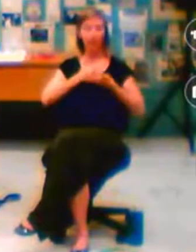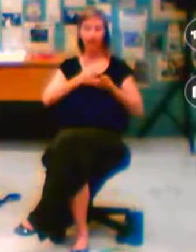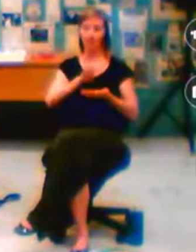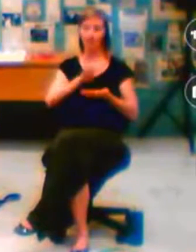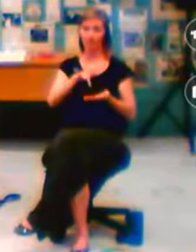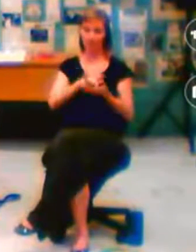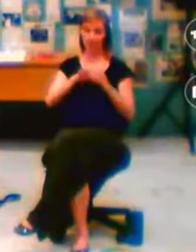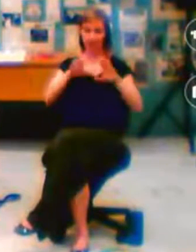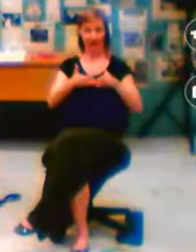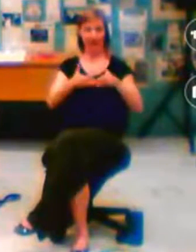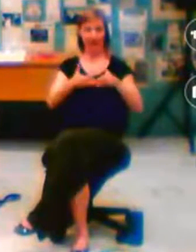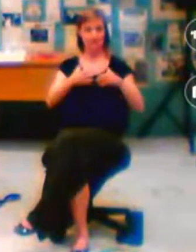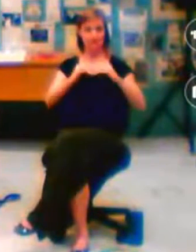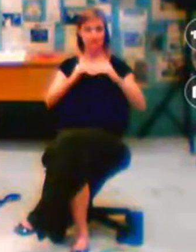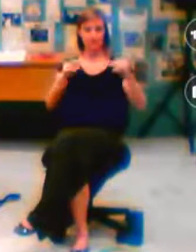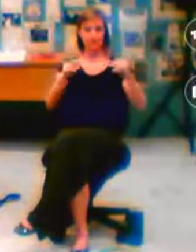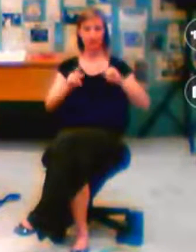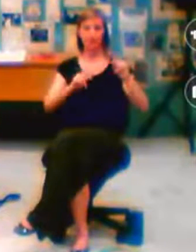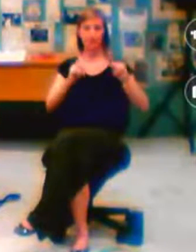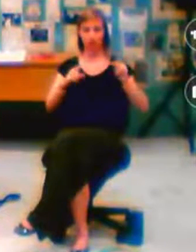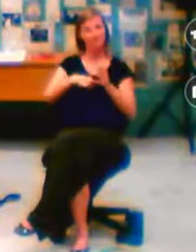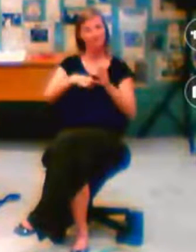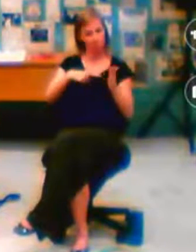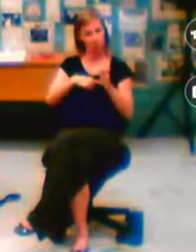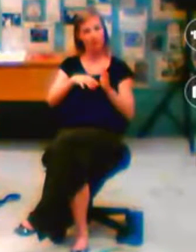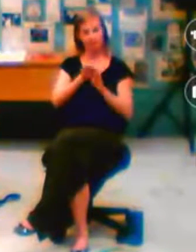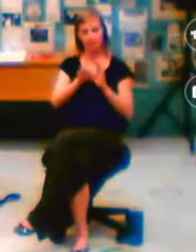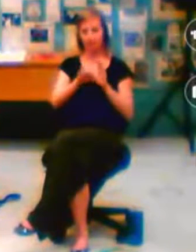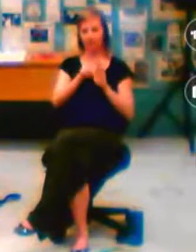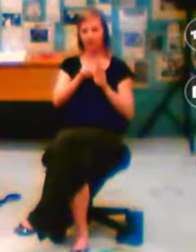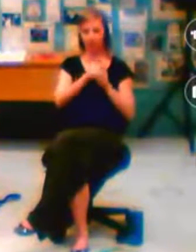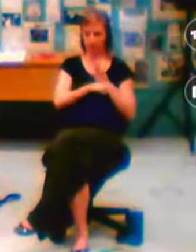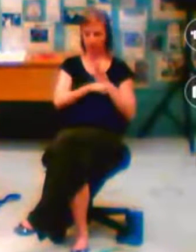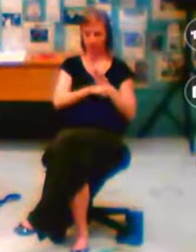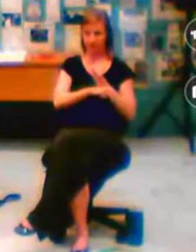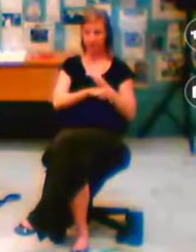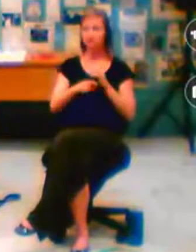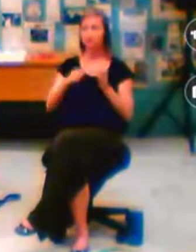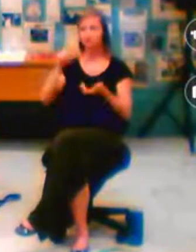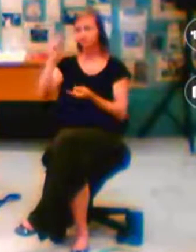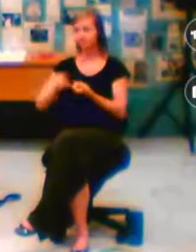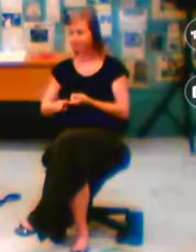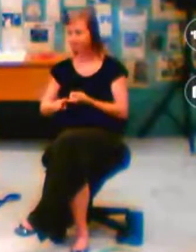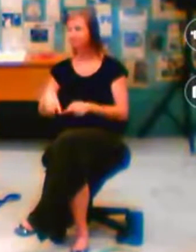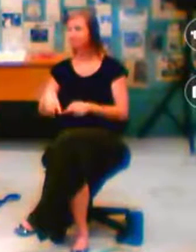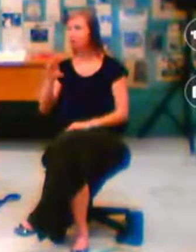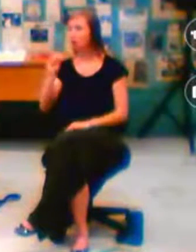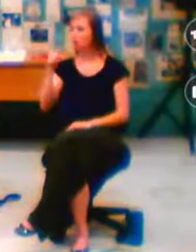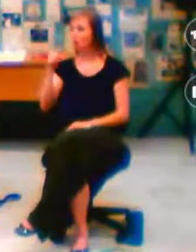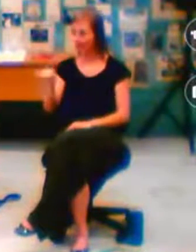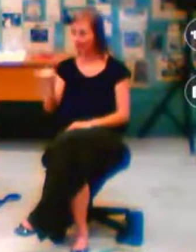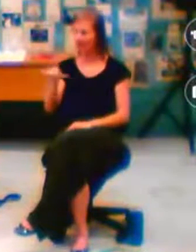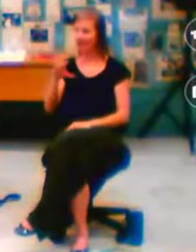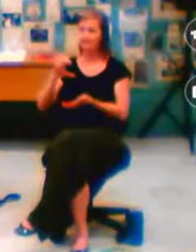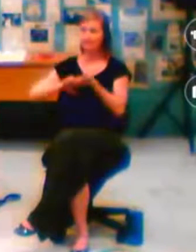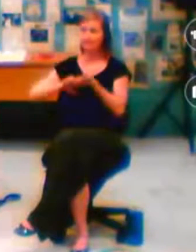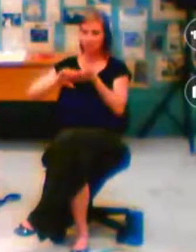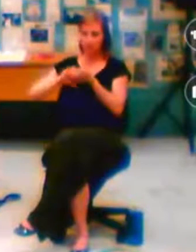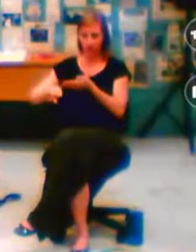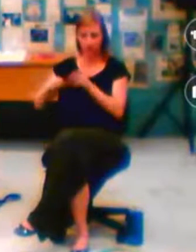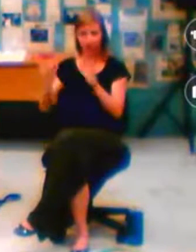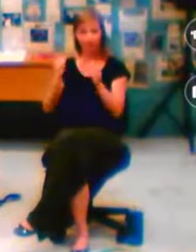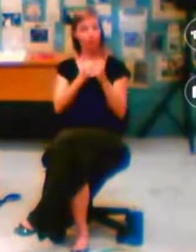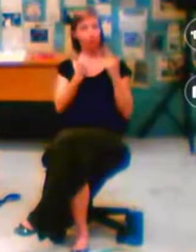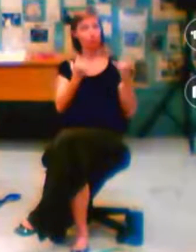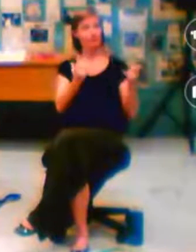pay $100, the state would pay $300. And so it is a redistribution of wealth. It helps the middle class